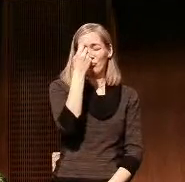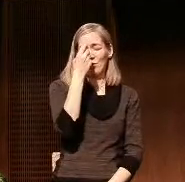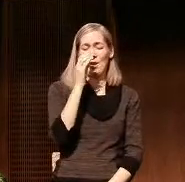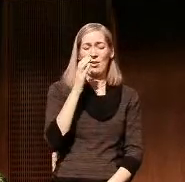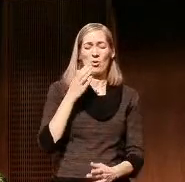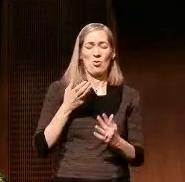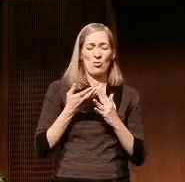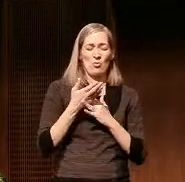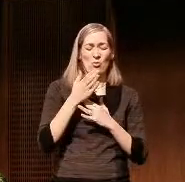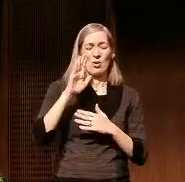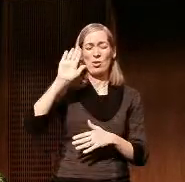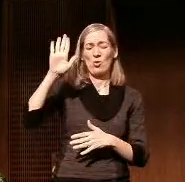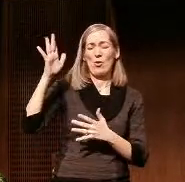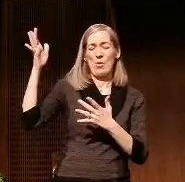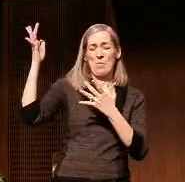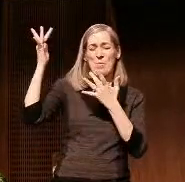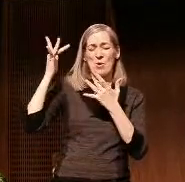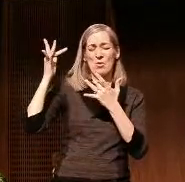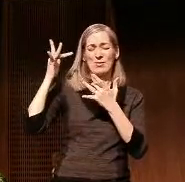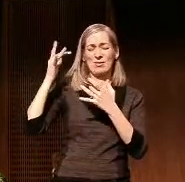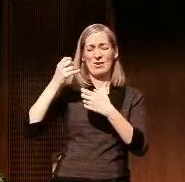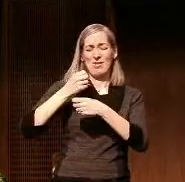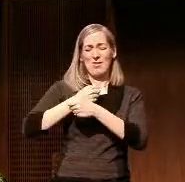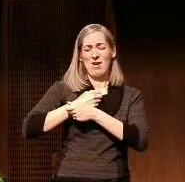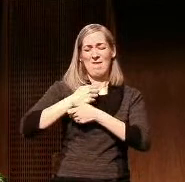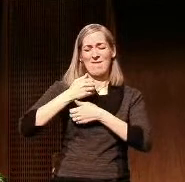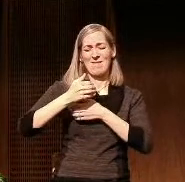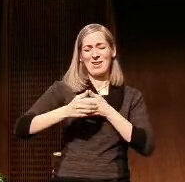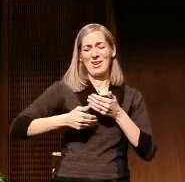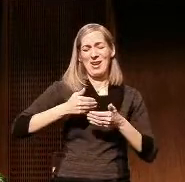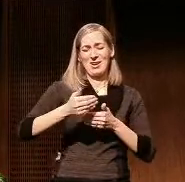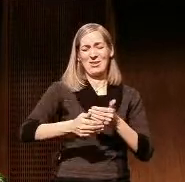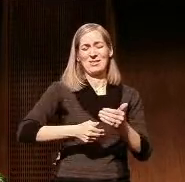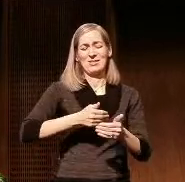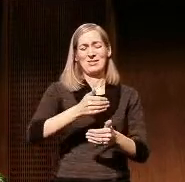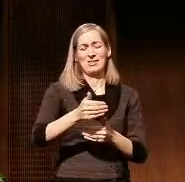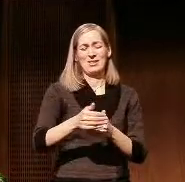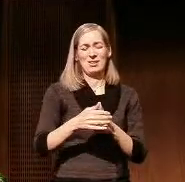mercy, through your love, your kindness,